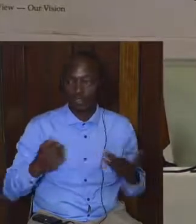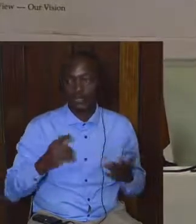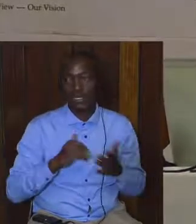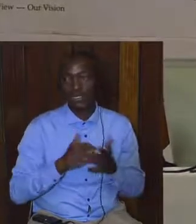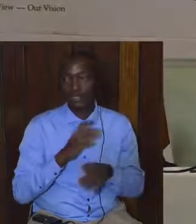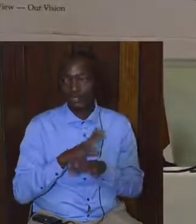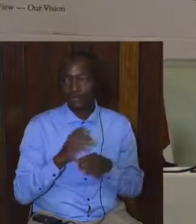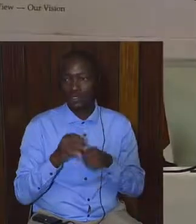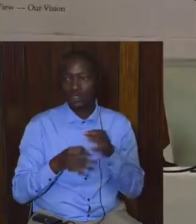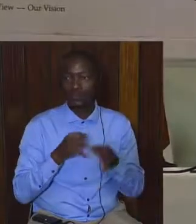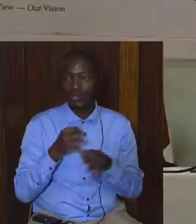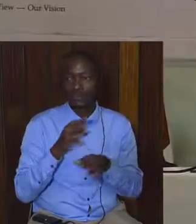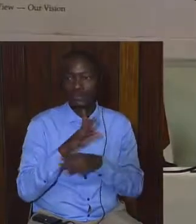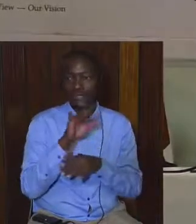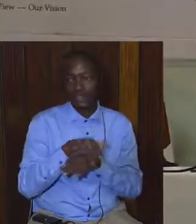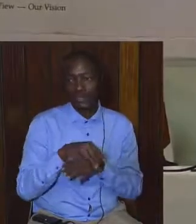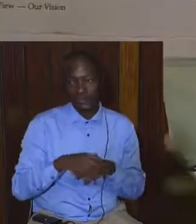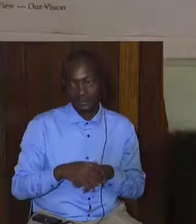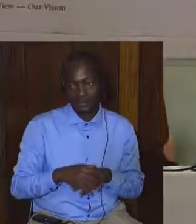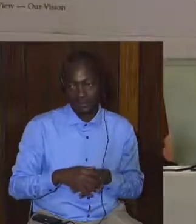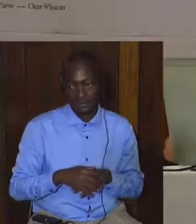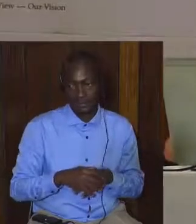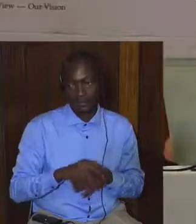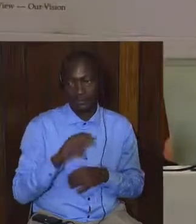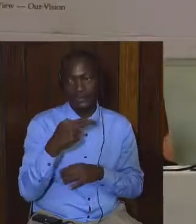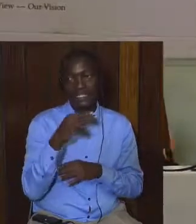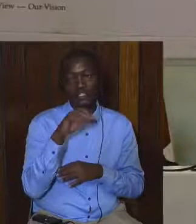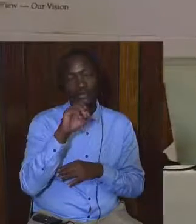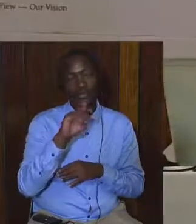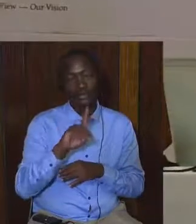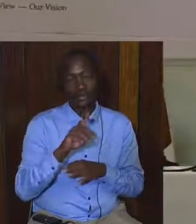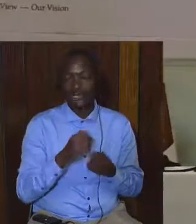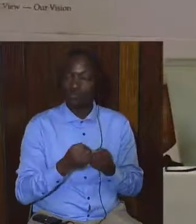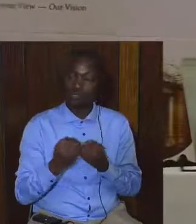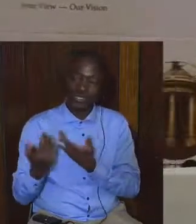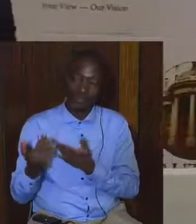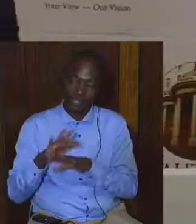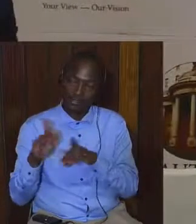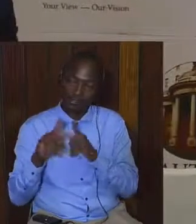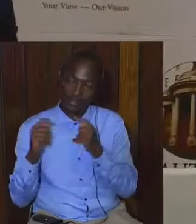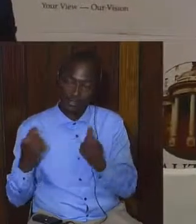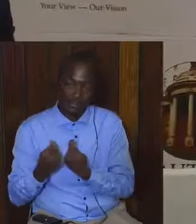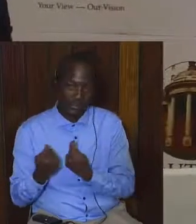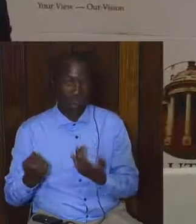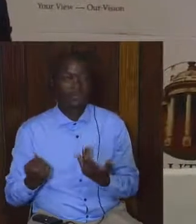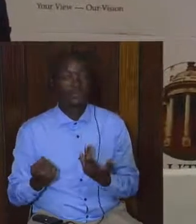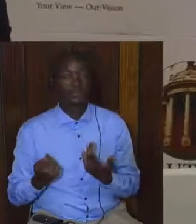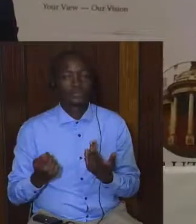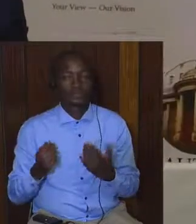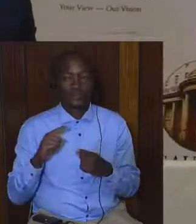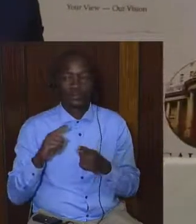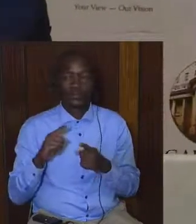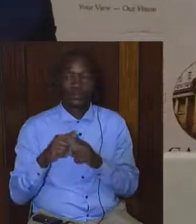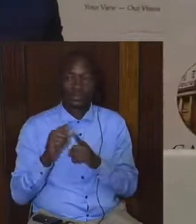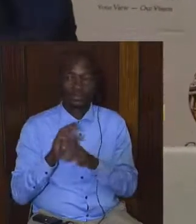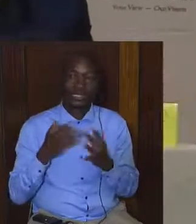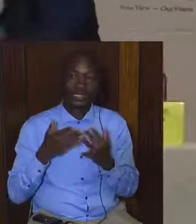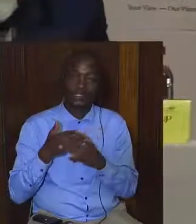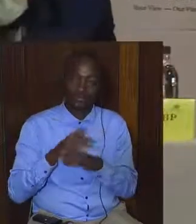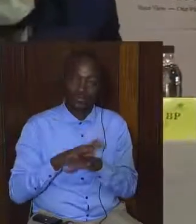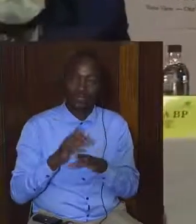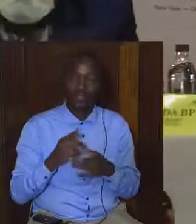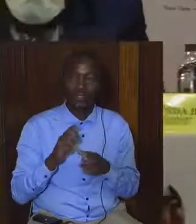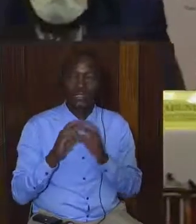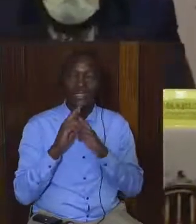to explain the item we're coming to next. So HOD, can we hand back to you and your team to take us through